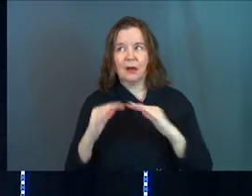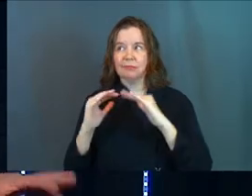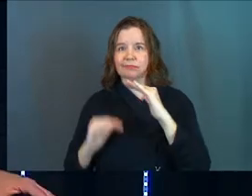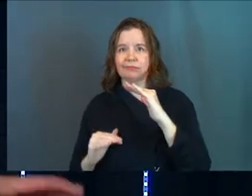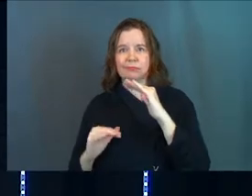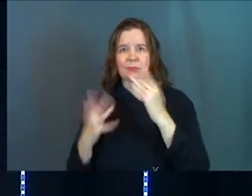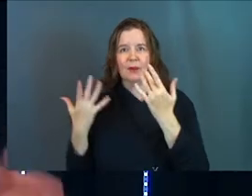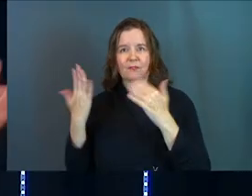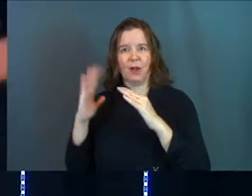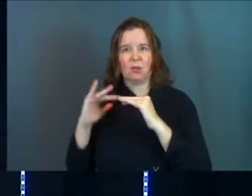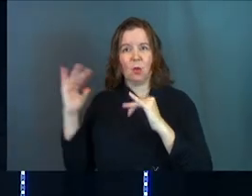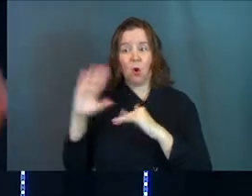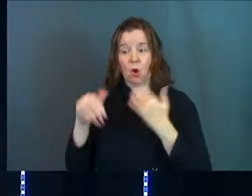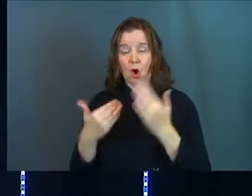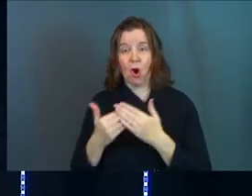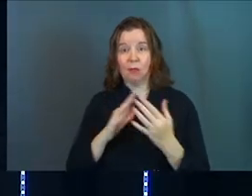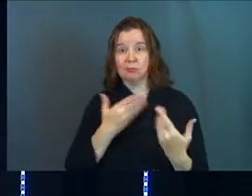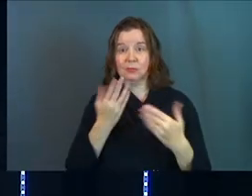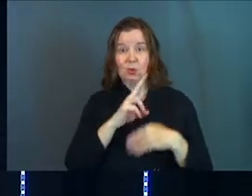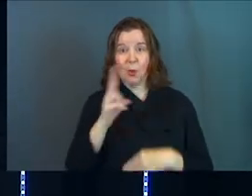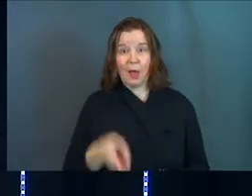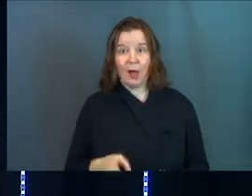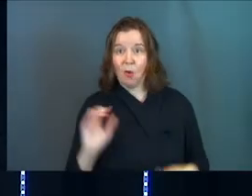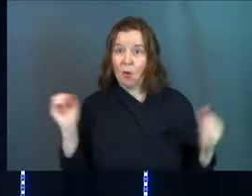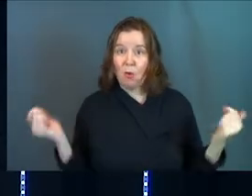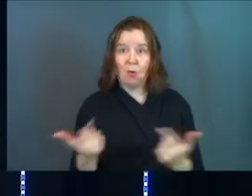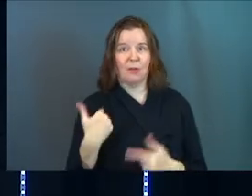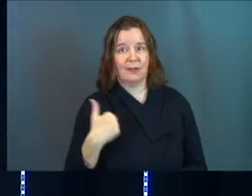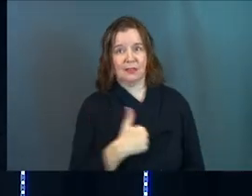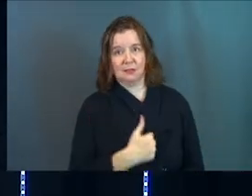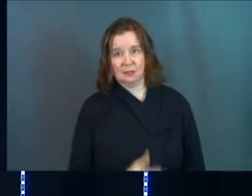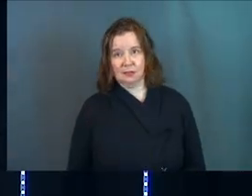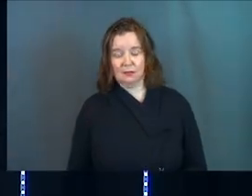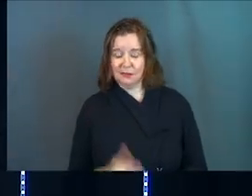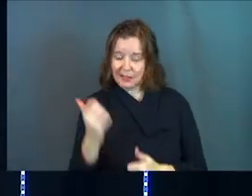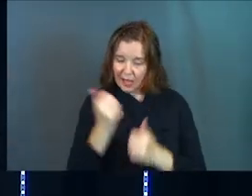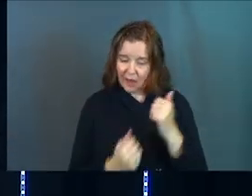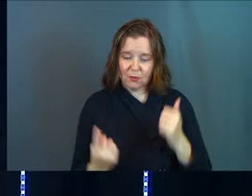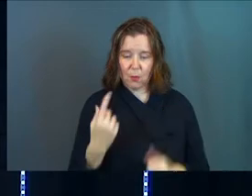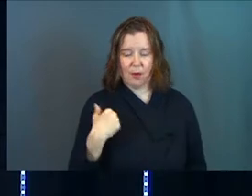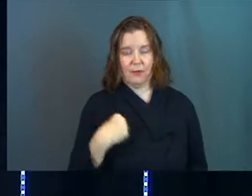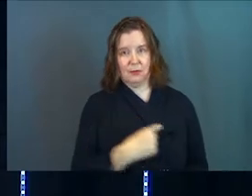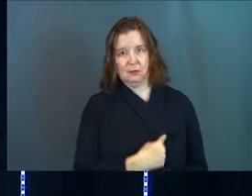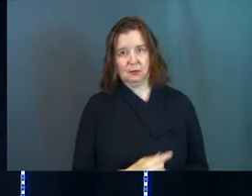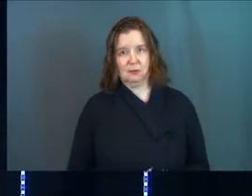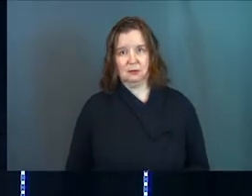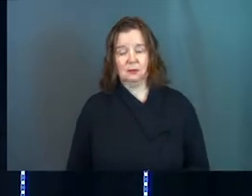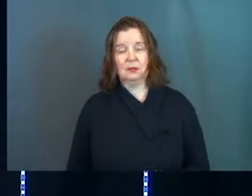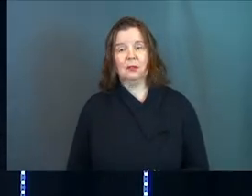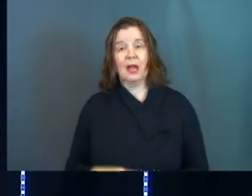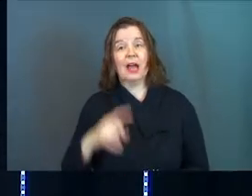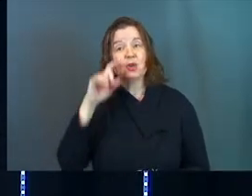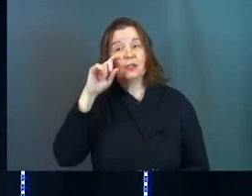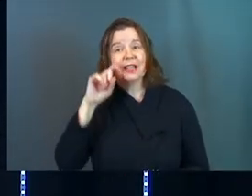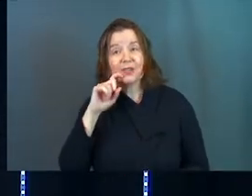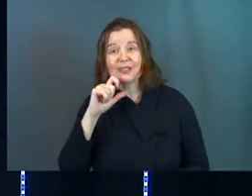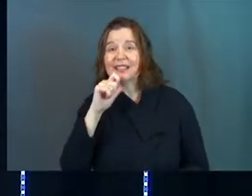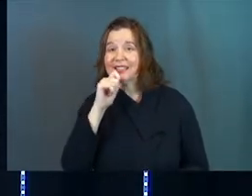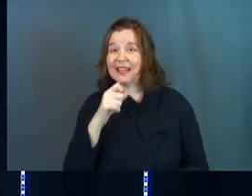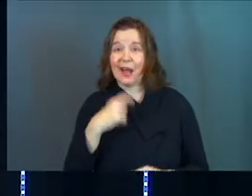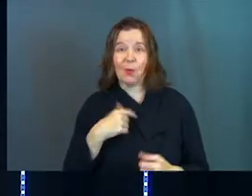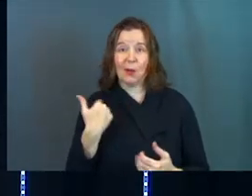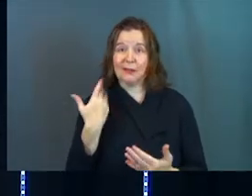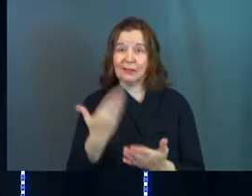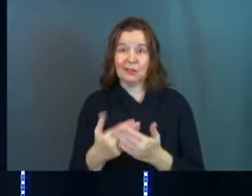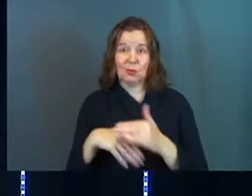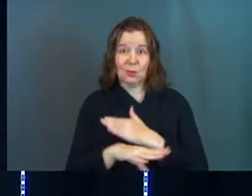God. And all that sin gets us all to hell. All of us, every single one. And your sexuality is not what